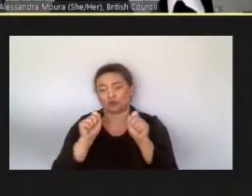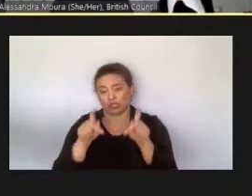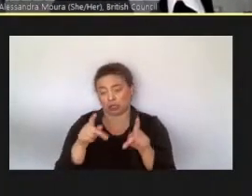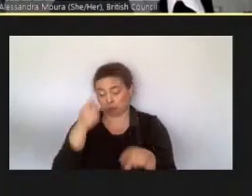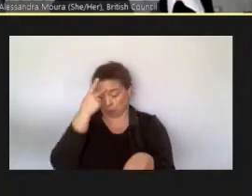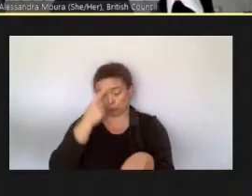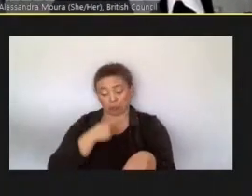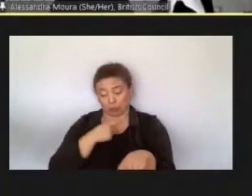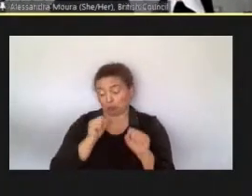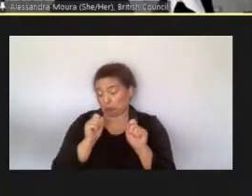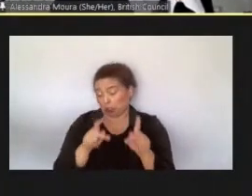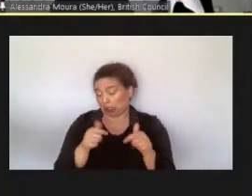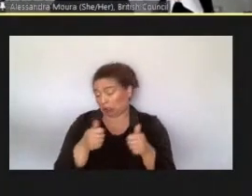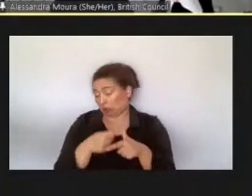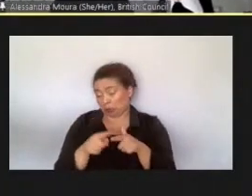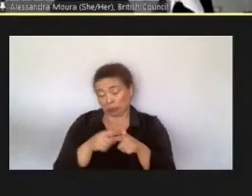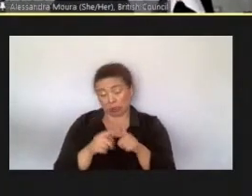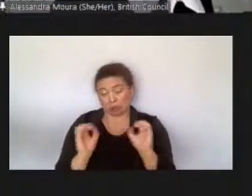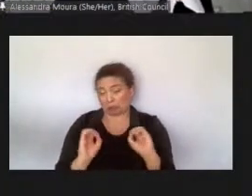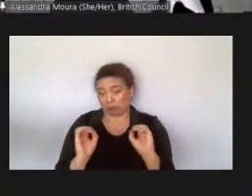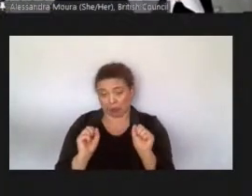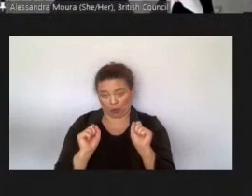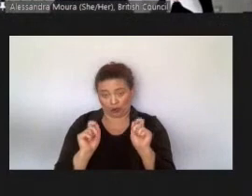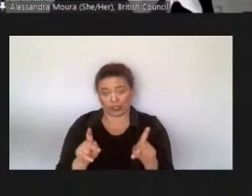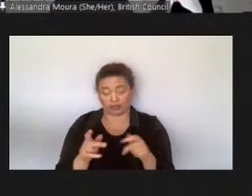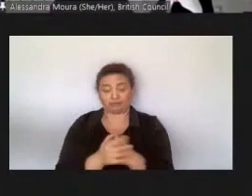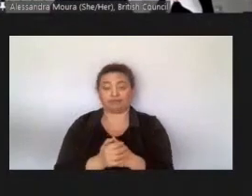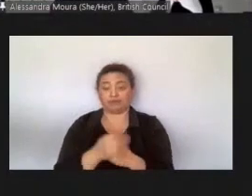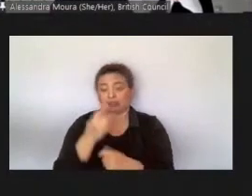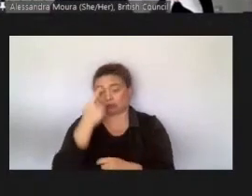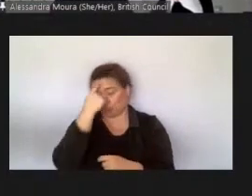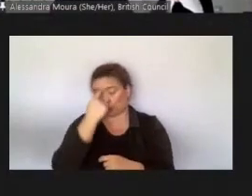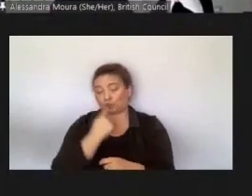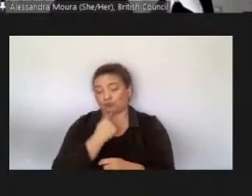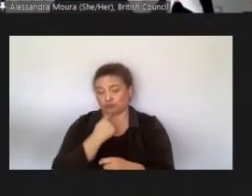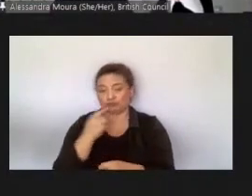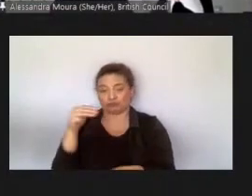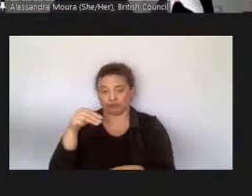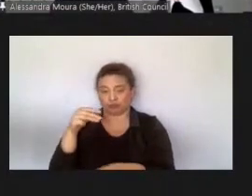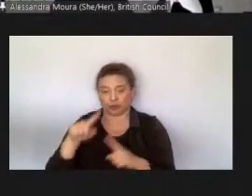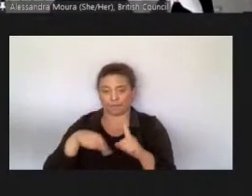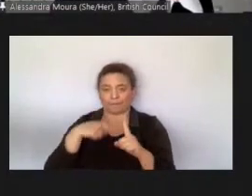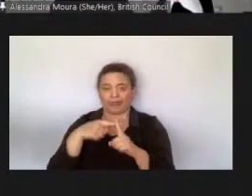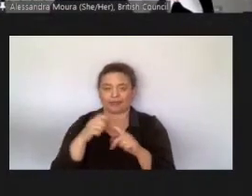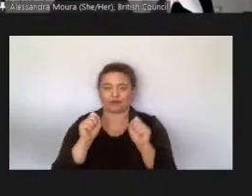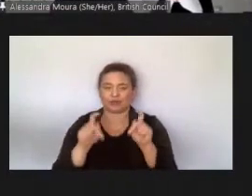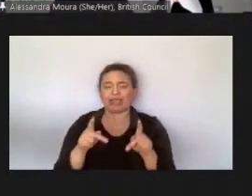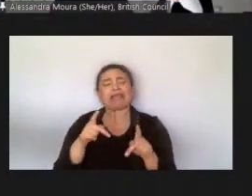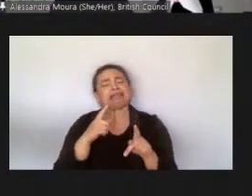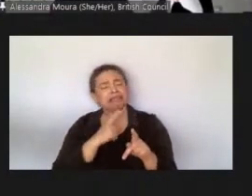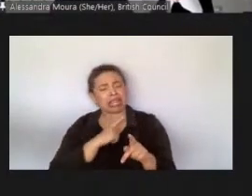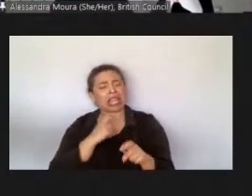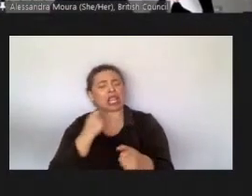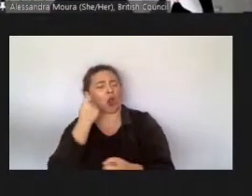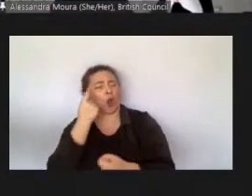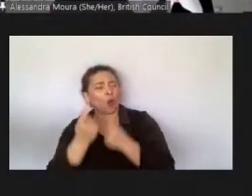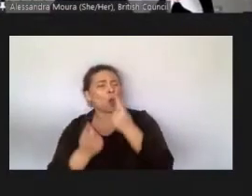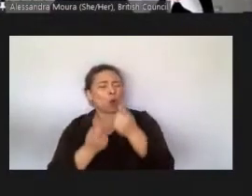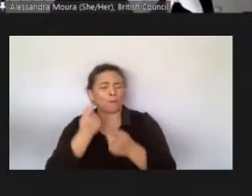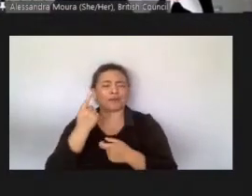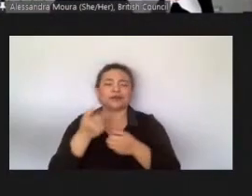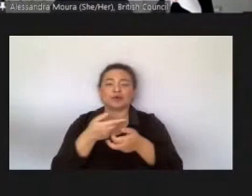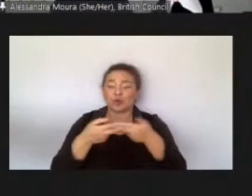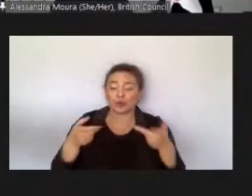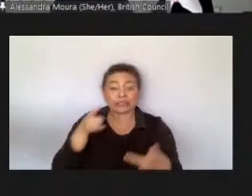okay. I think there are some interesting bits that are worth talking more about in detail,